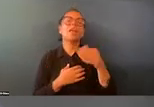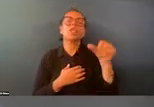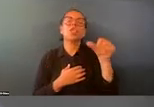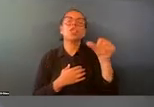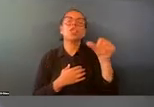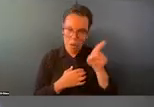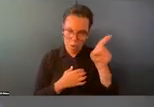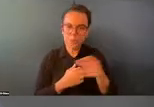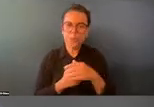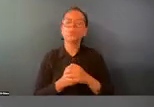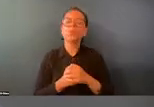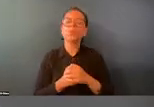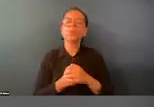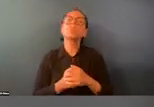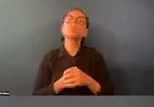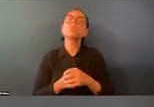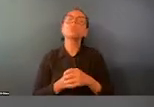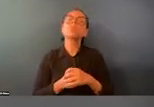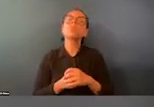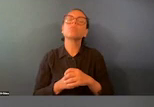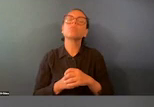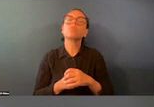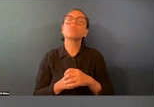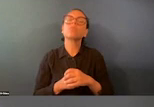Thank you, Surayo, for your question.